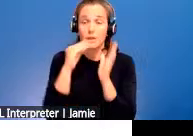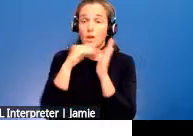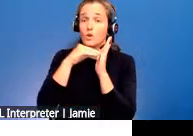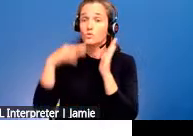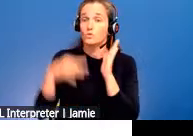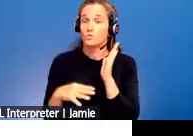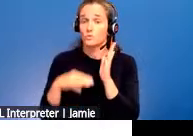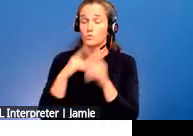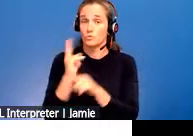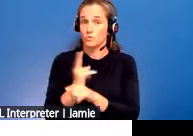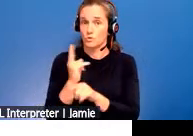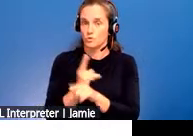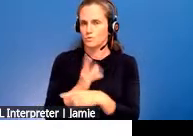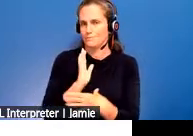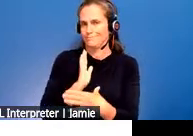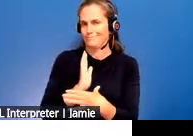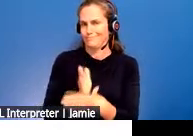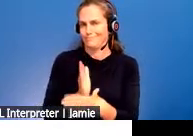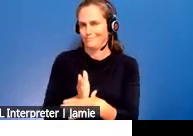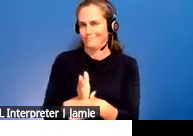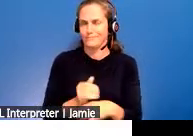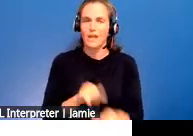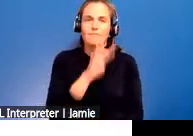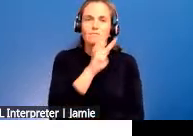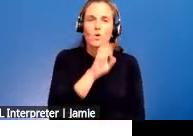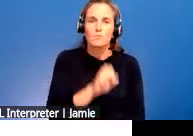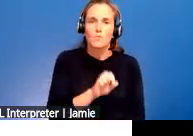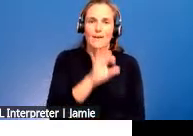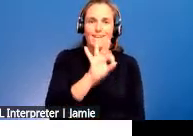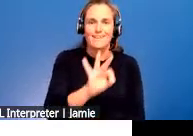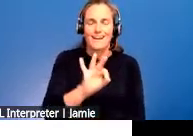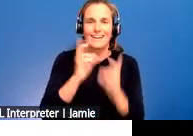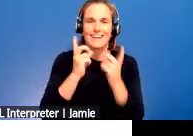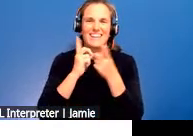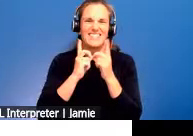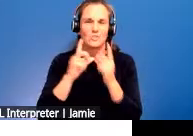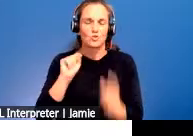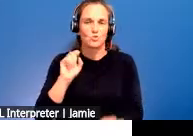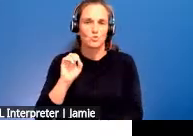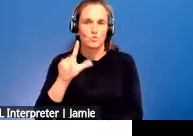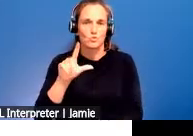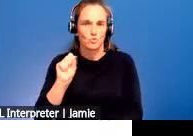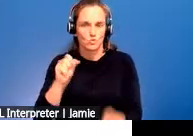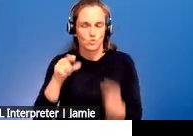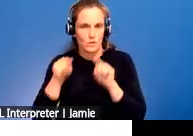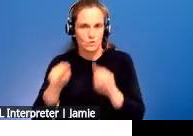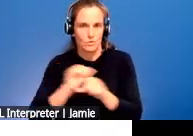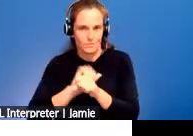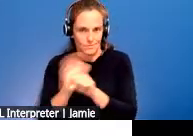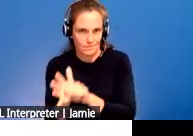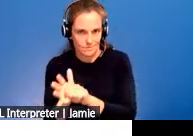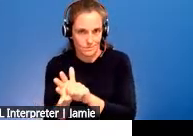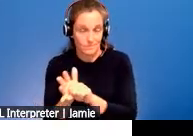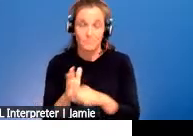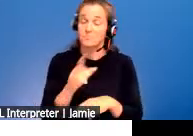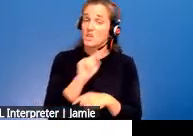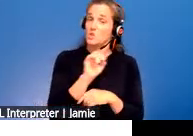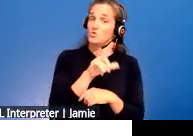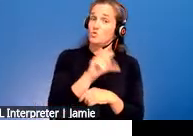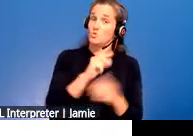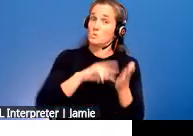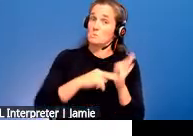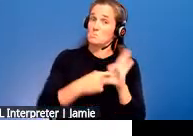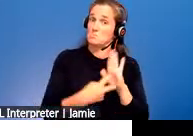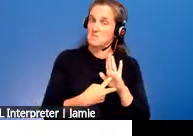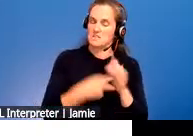of 4.9 digital tools or software programs during the pandemic. These tools could include different kinds of